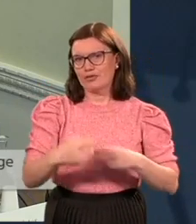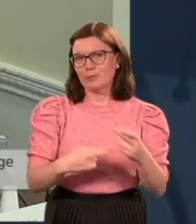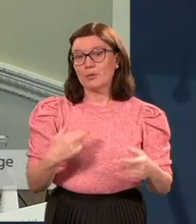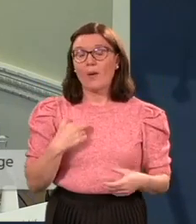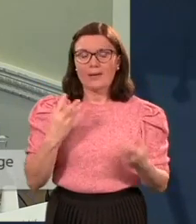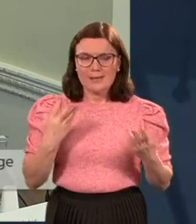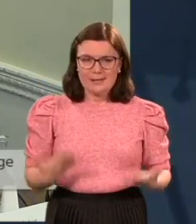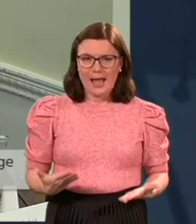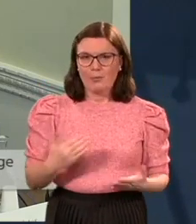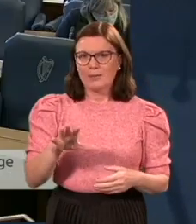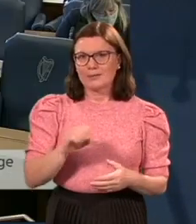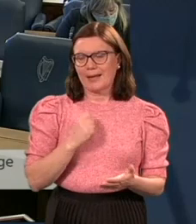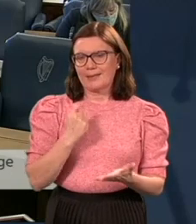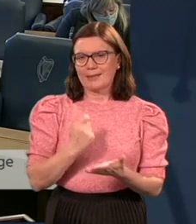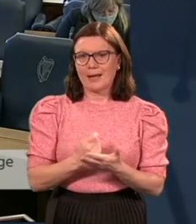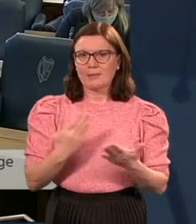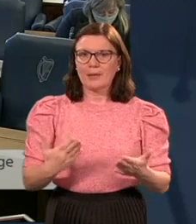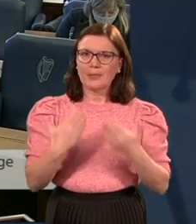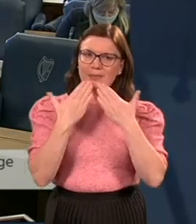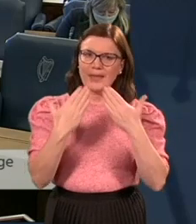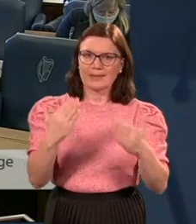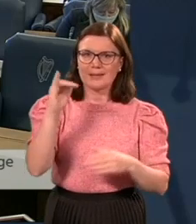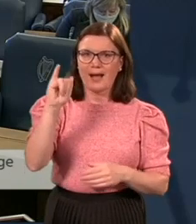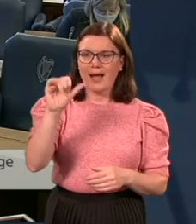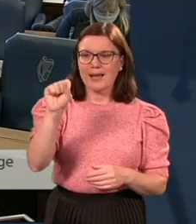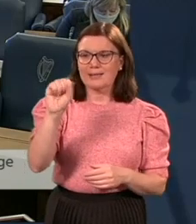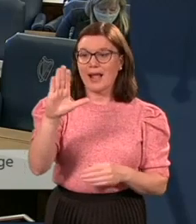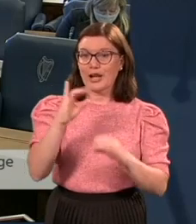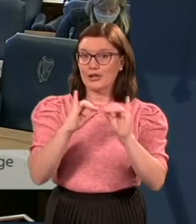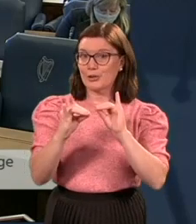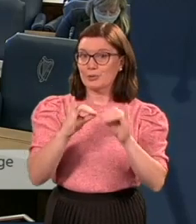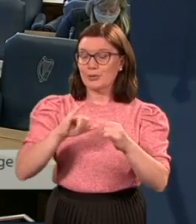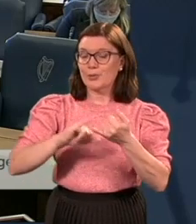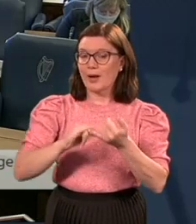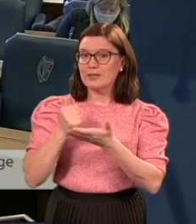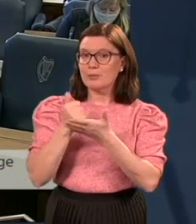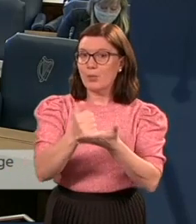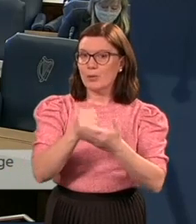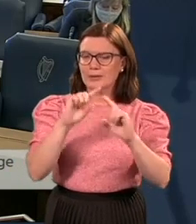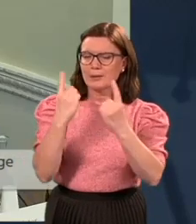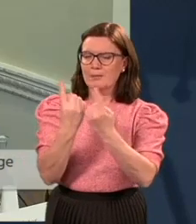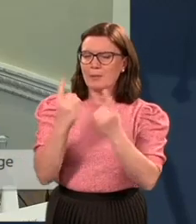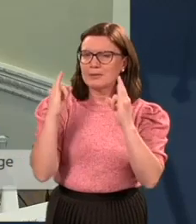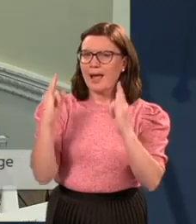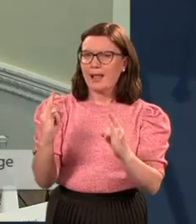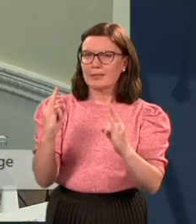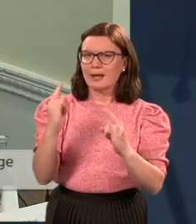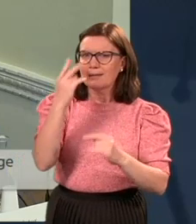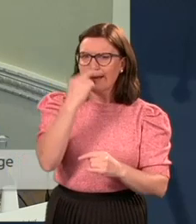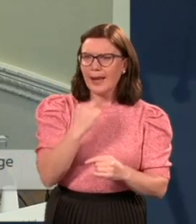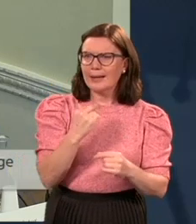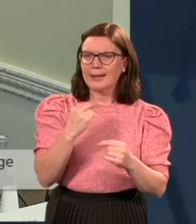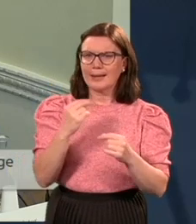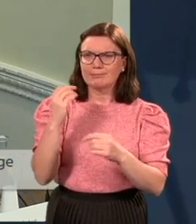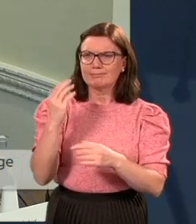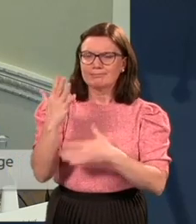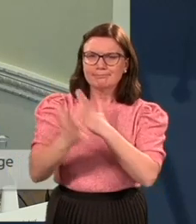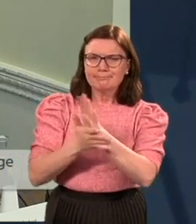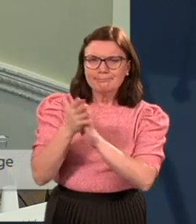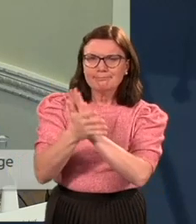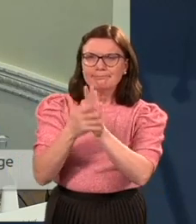this opportunity to thank the ISL interpreters who have supported the Department of Health nightly briefings on COVID. They